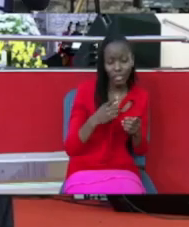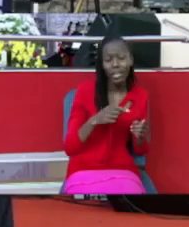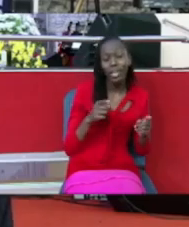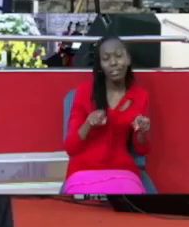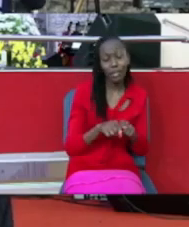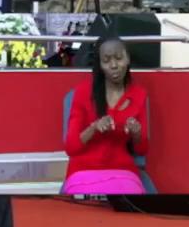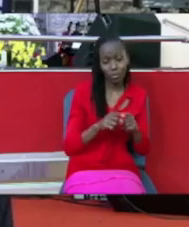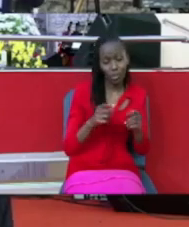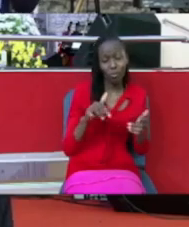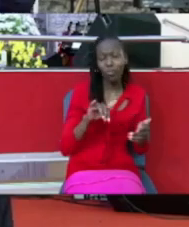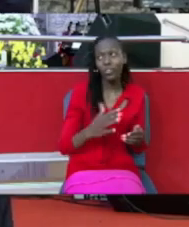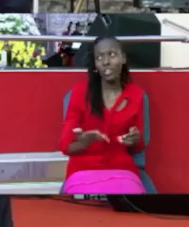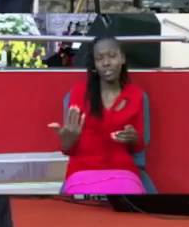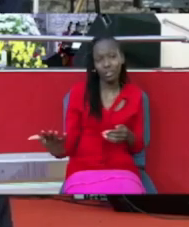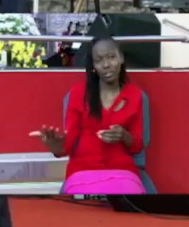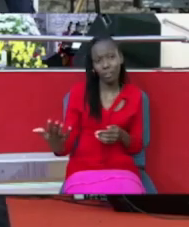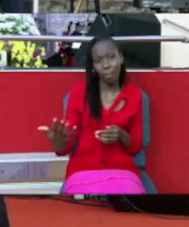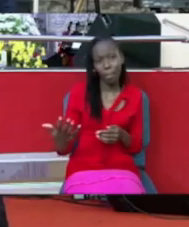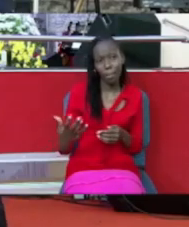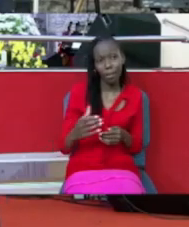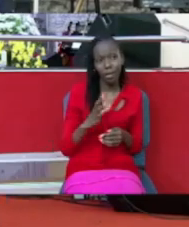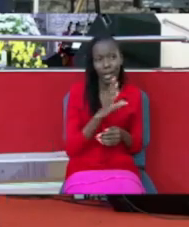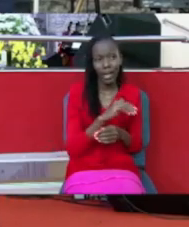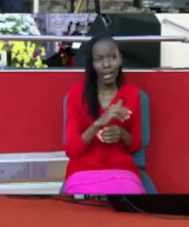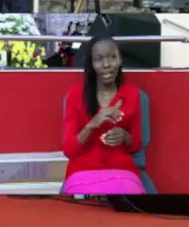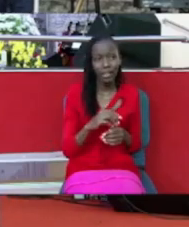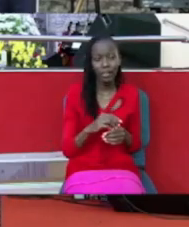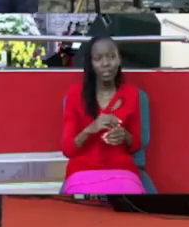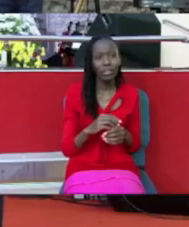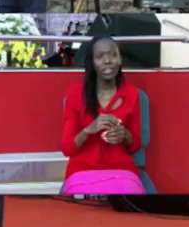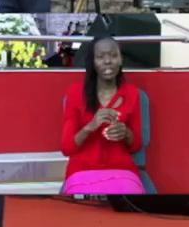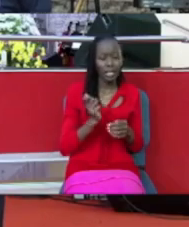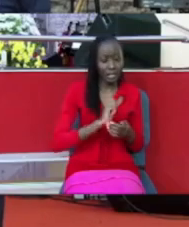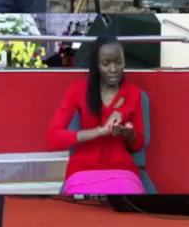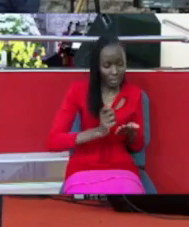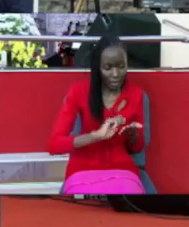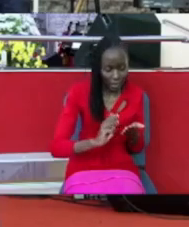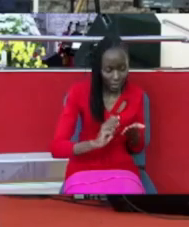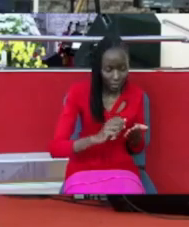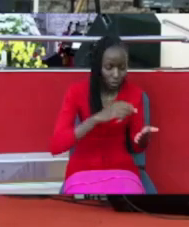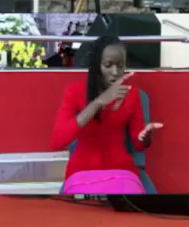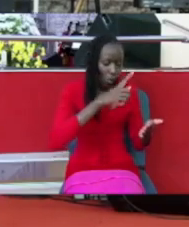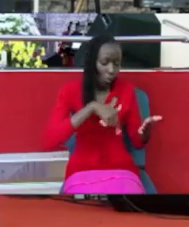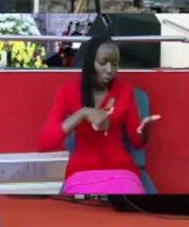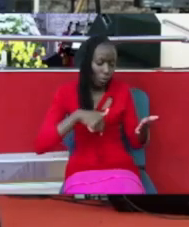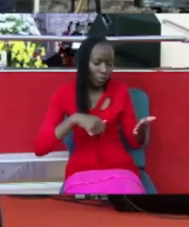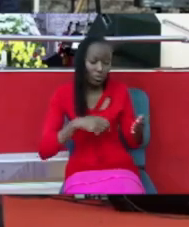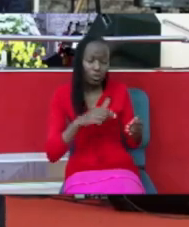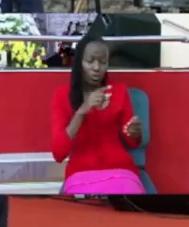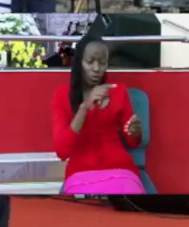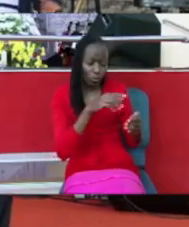kuweza kuyasema yale yale maneno. And finally write down any insights, thoughts, lessons and